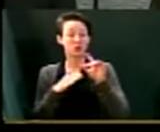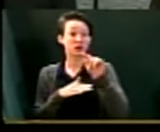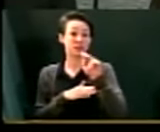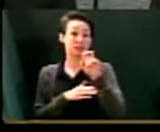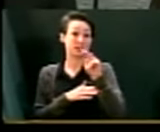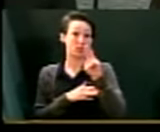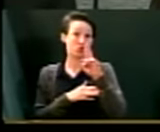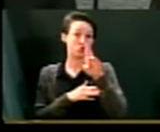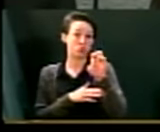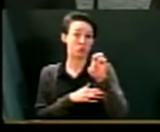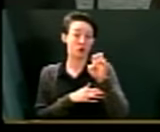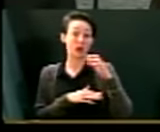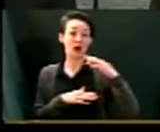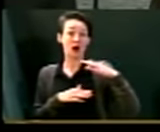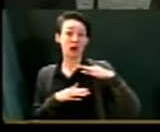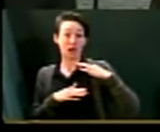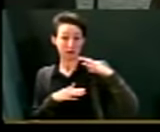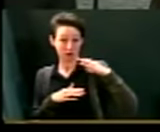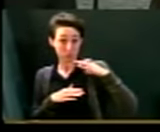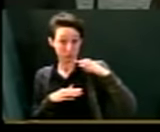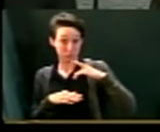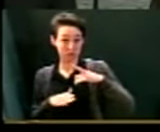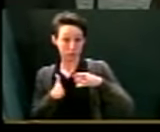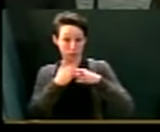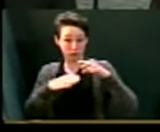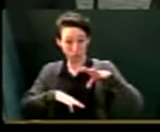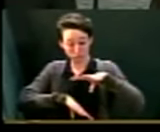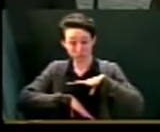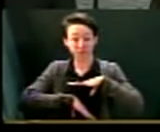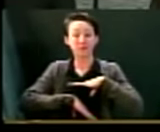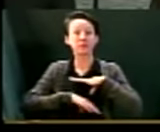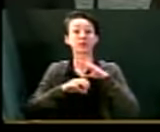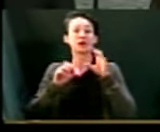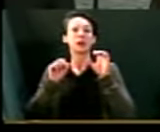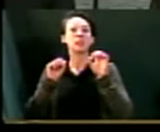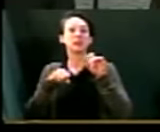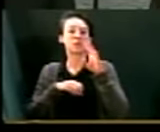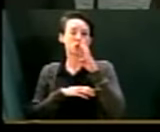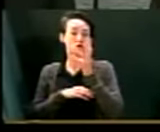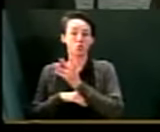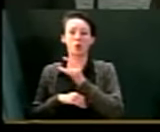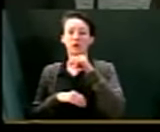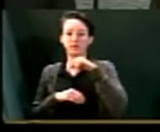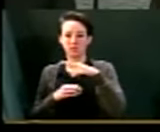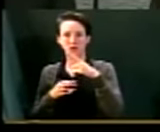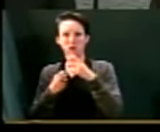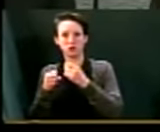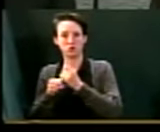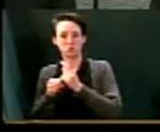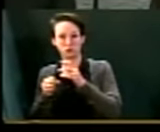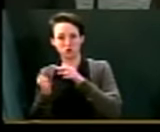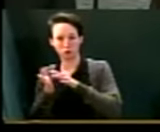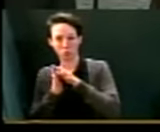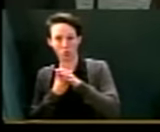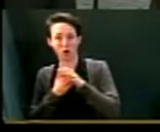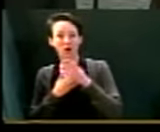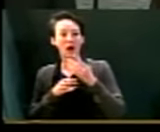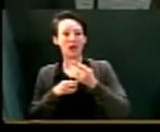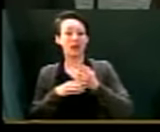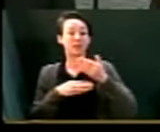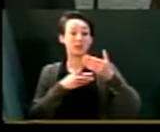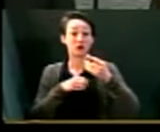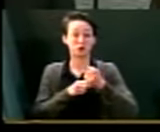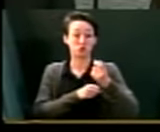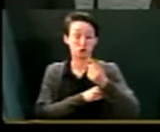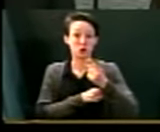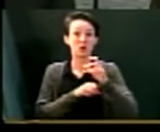year's score would make them ineligible, can ignore this year's score, and the next score can be used as their third